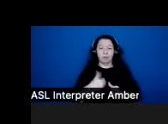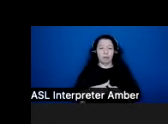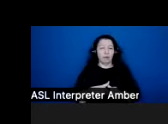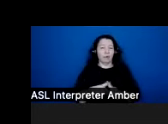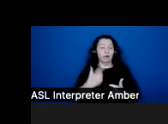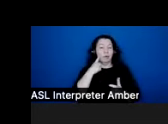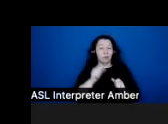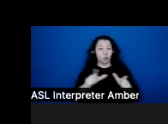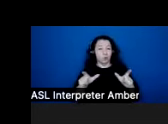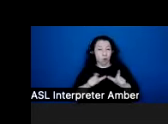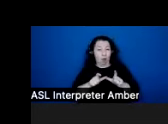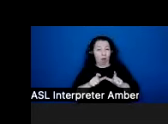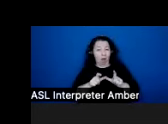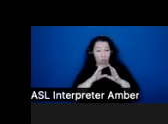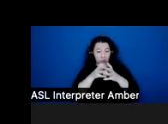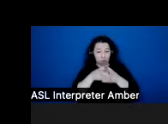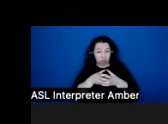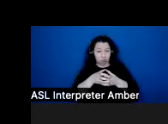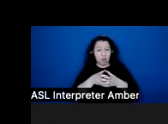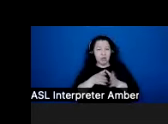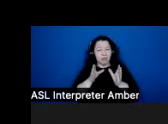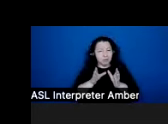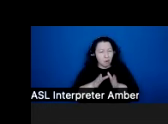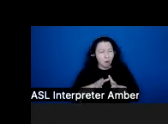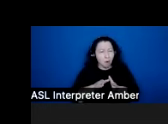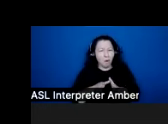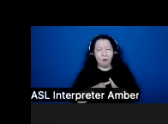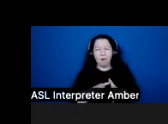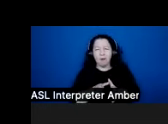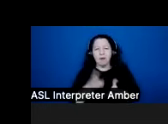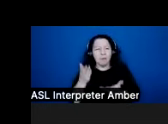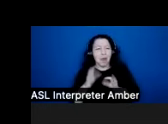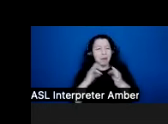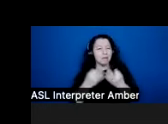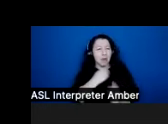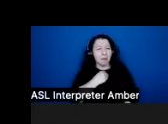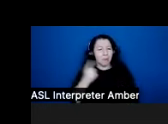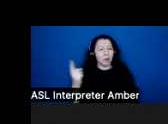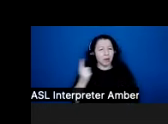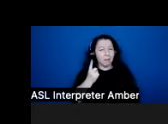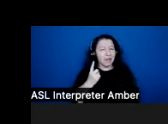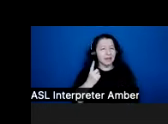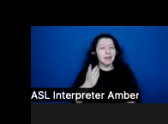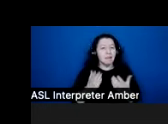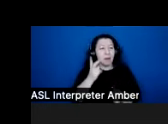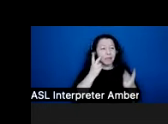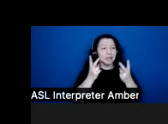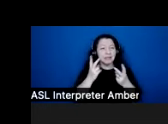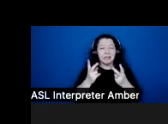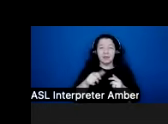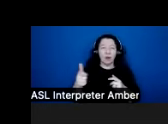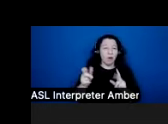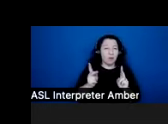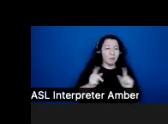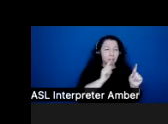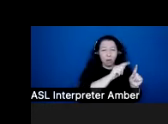settings, it's smaller. They might be a family member that's coming in, and you might see other people, or you might see